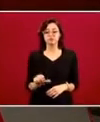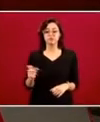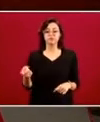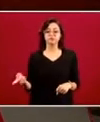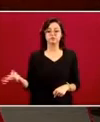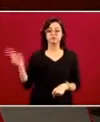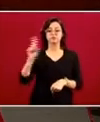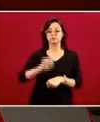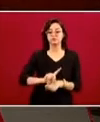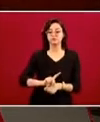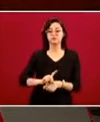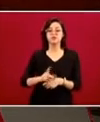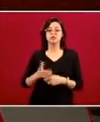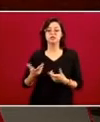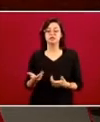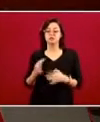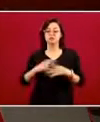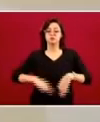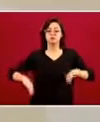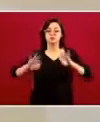very important day